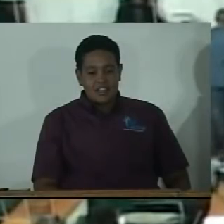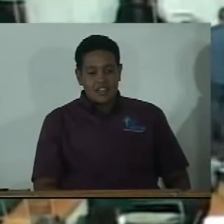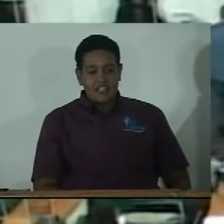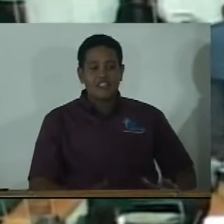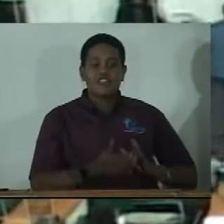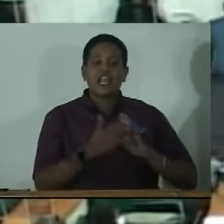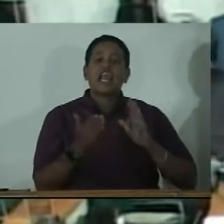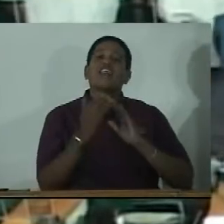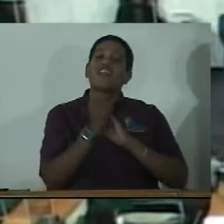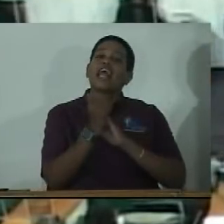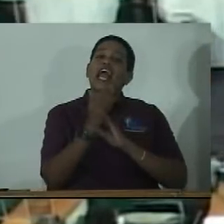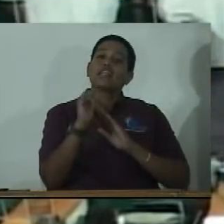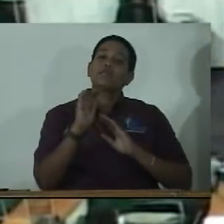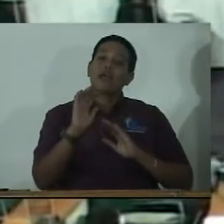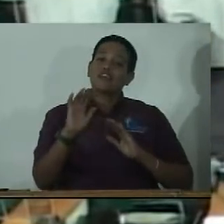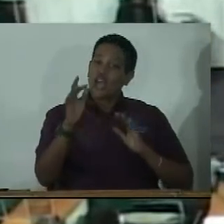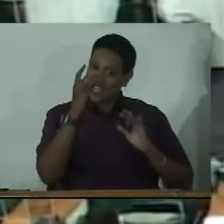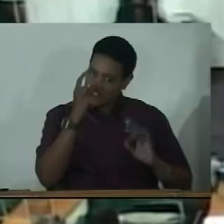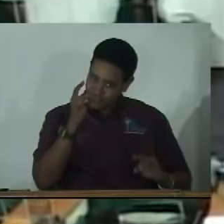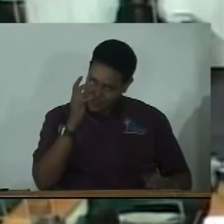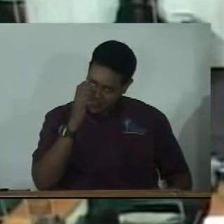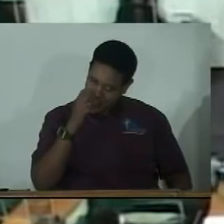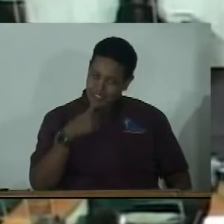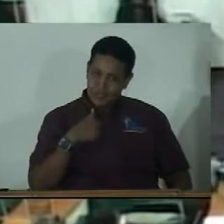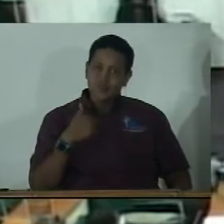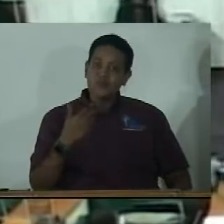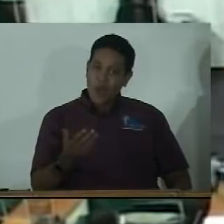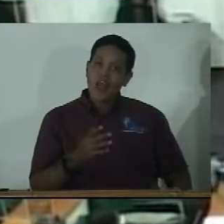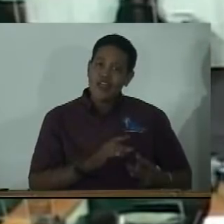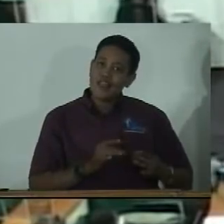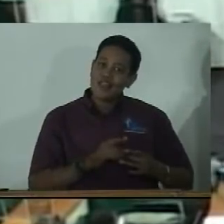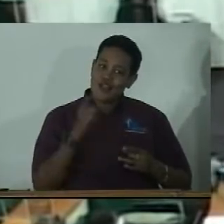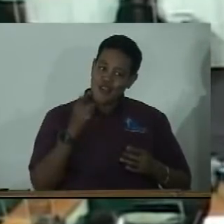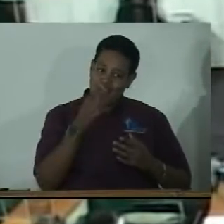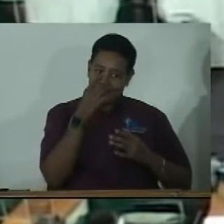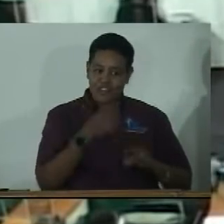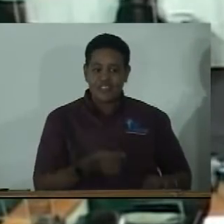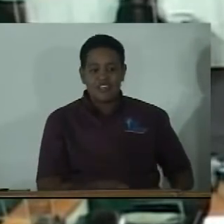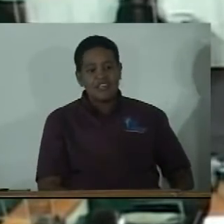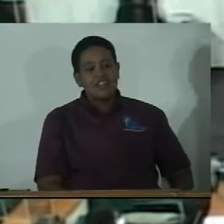Yes, by your interest, indeed, yes.